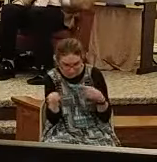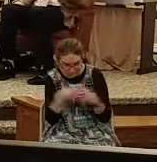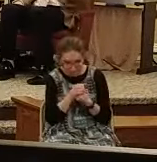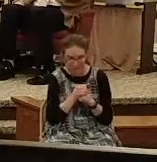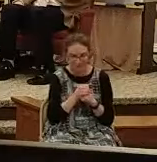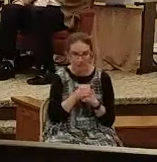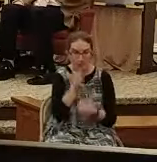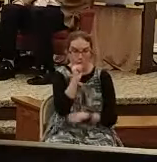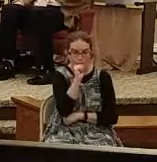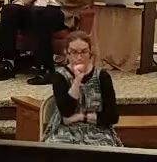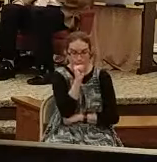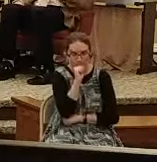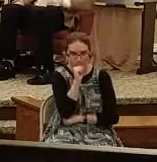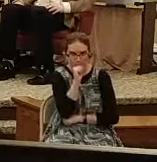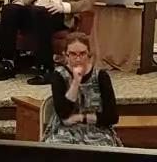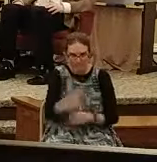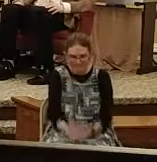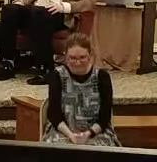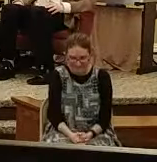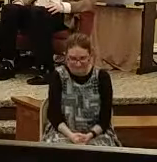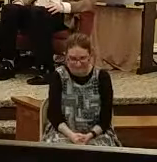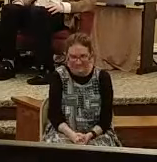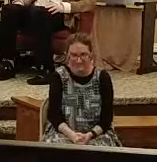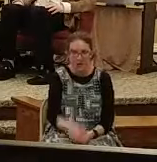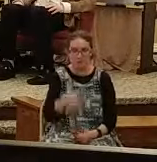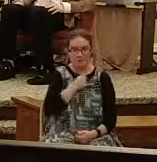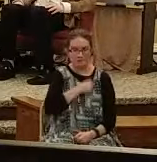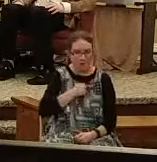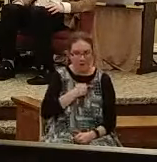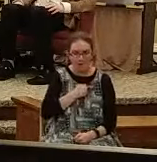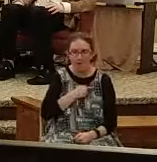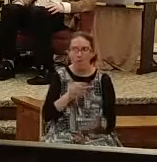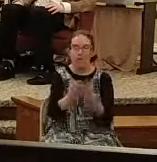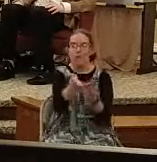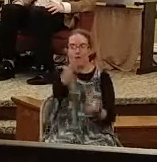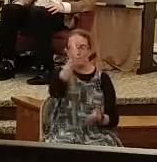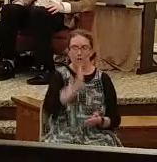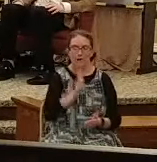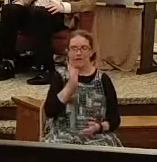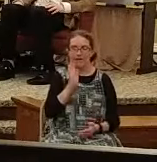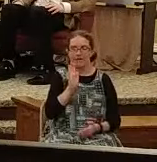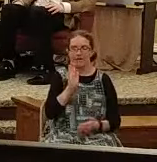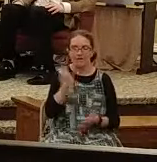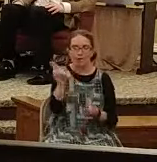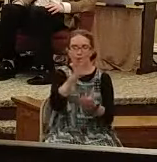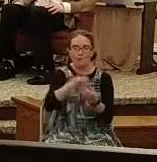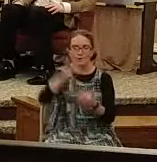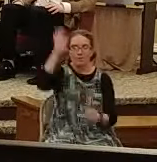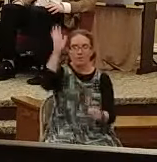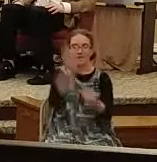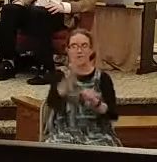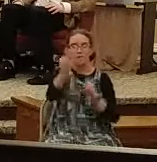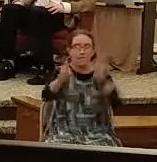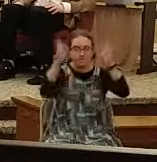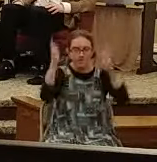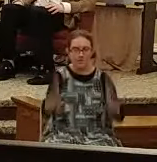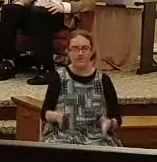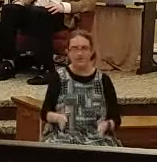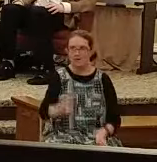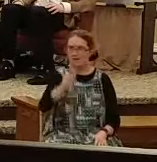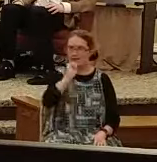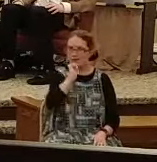I'm going to suck my thumb. I'm sorry, but the Word of God said that a Holy Ghost filled person